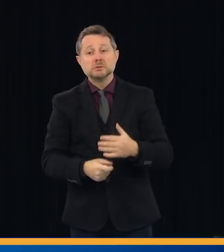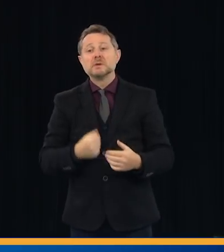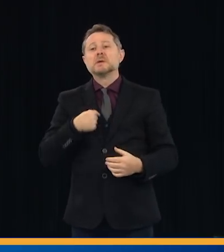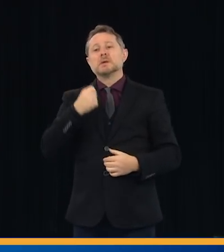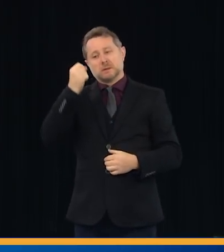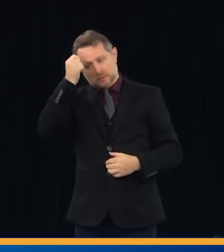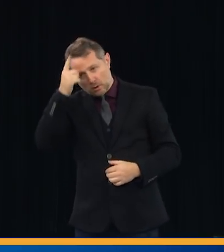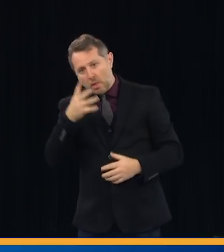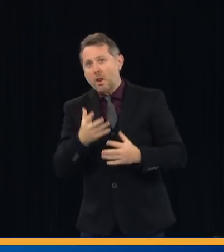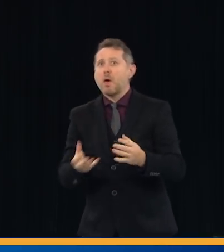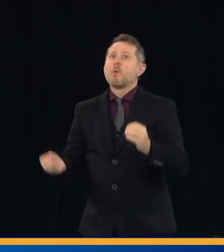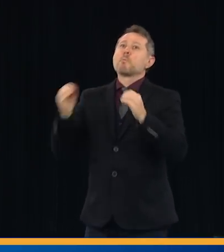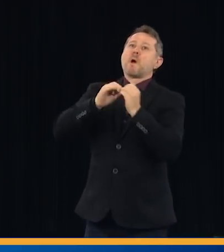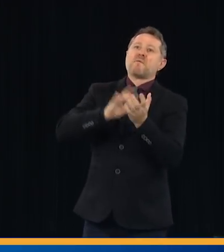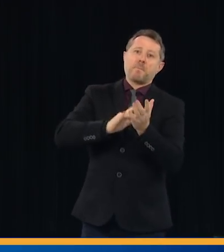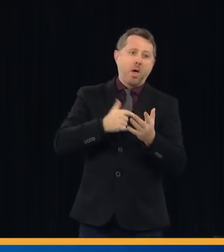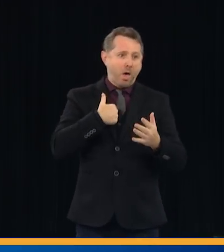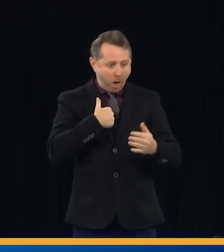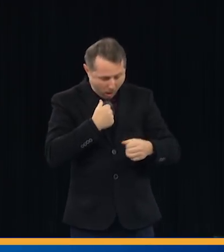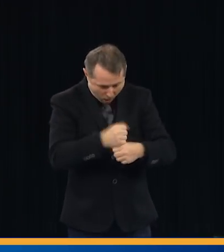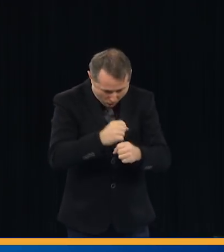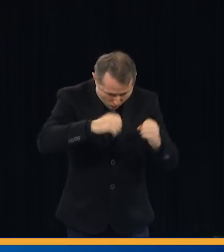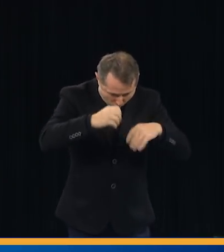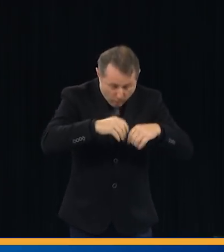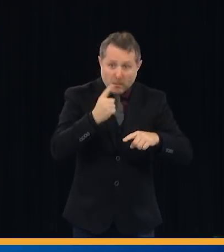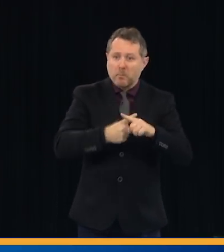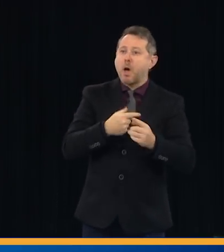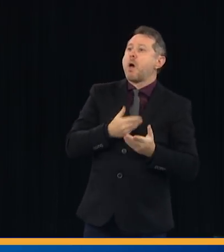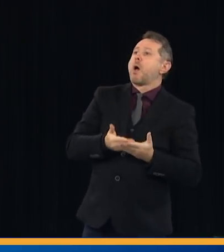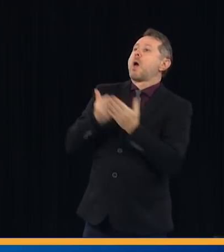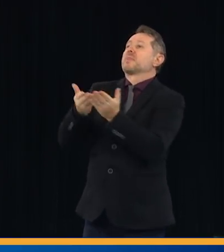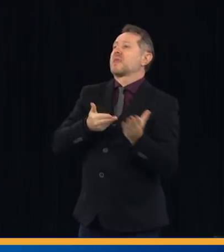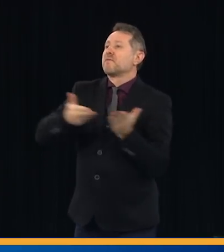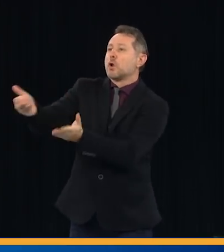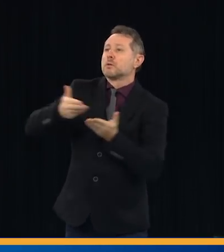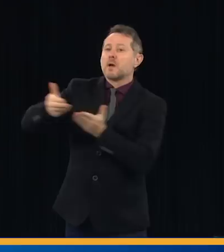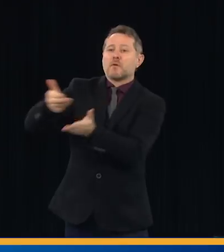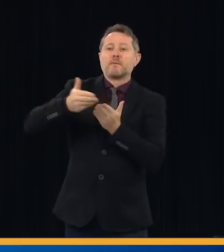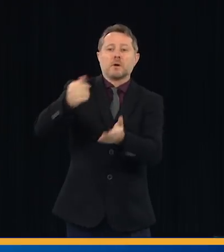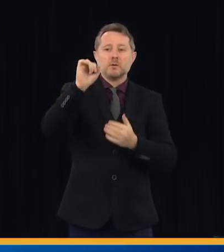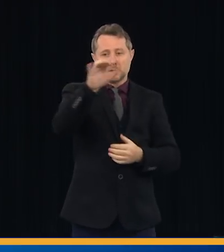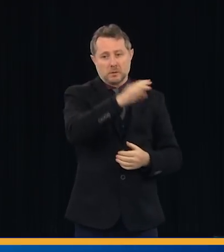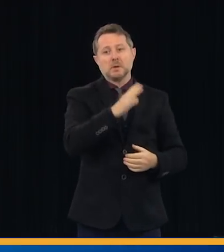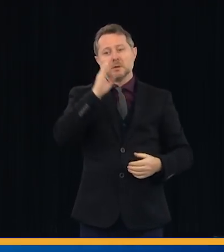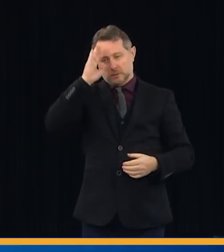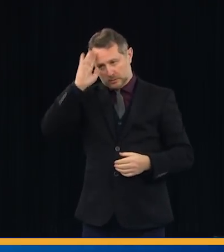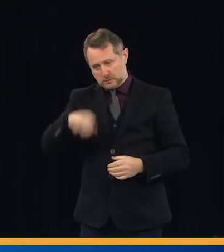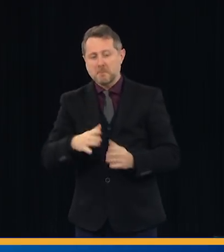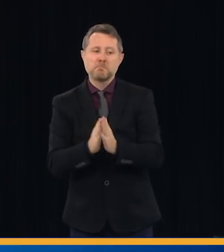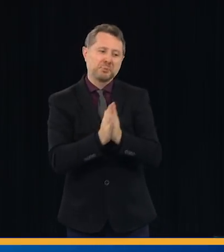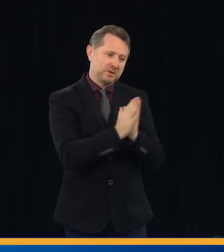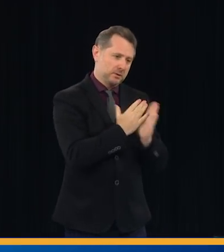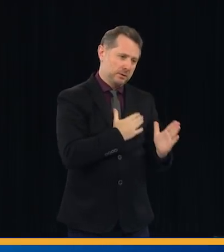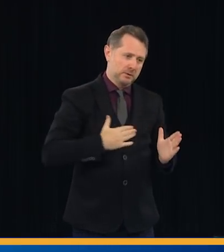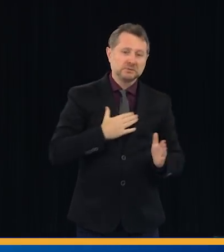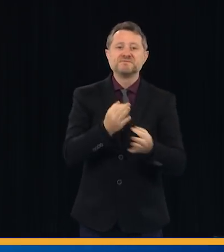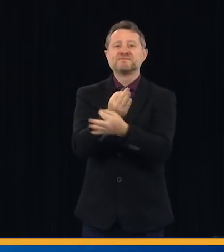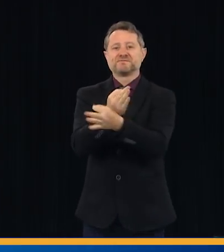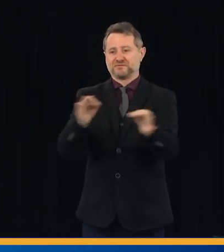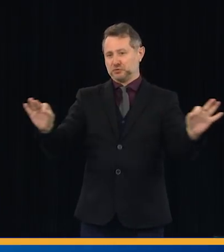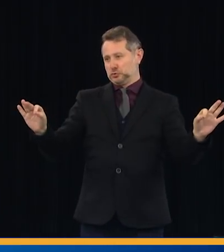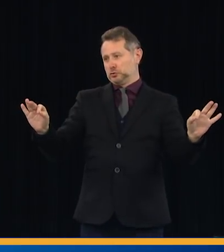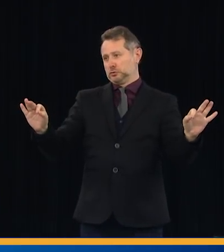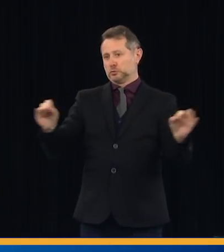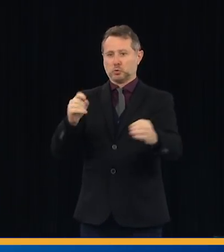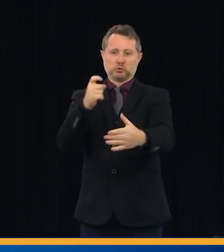pharmacies to provide home delivery. I'm asking them to do it free of charge, but it will make a very